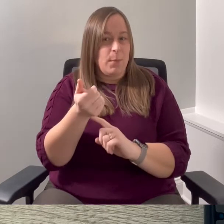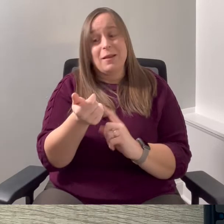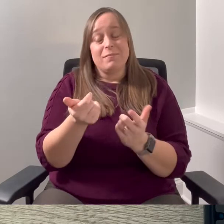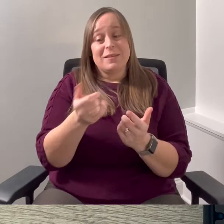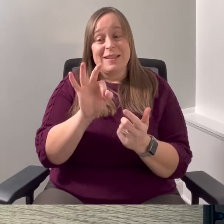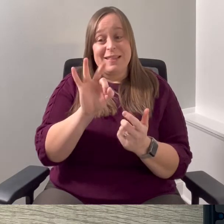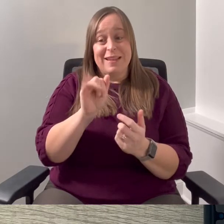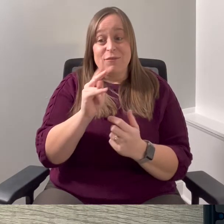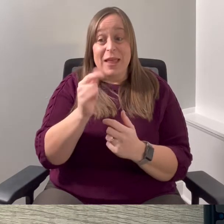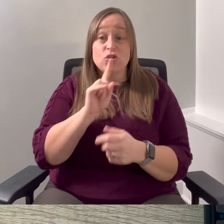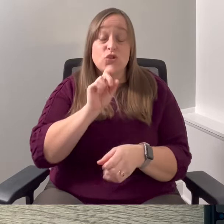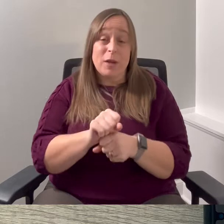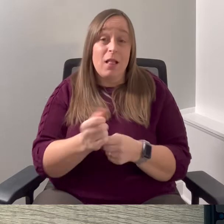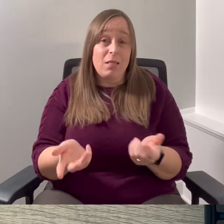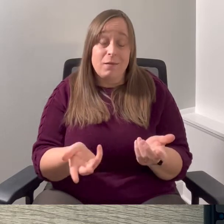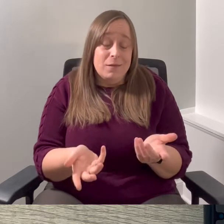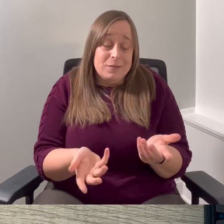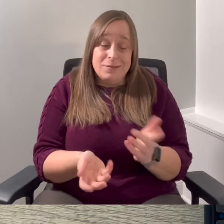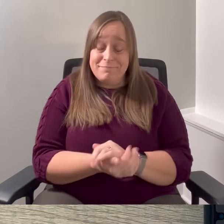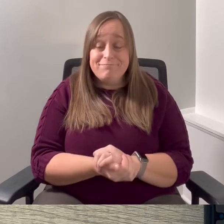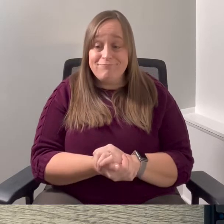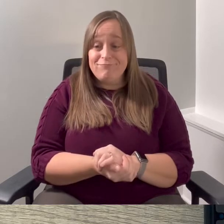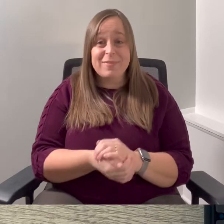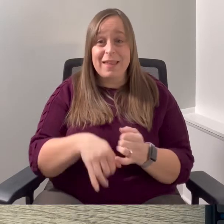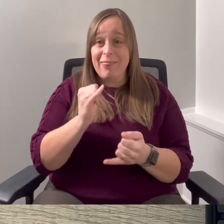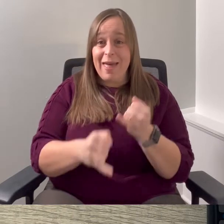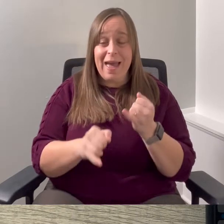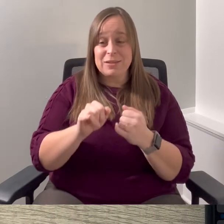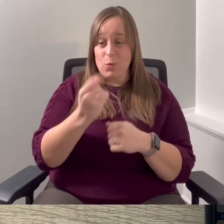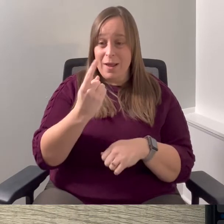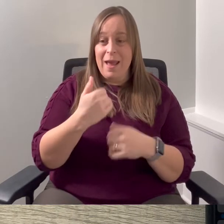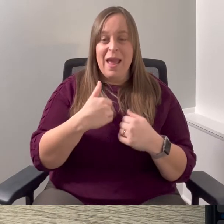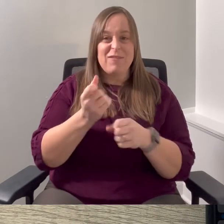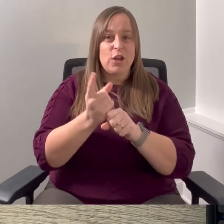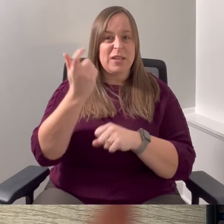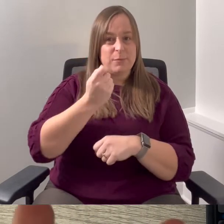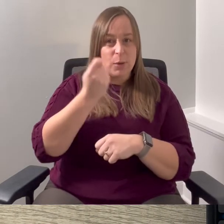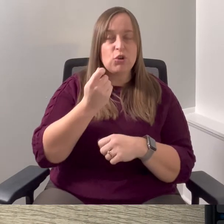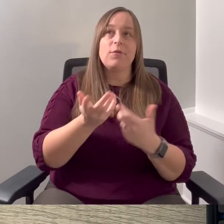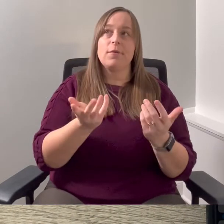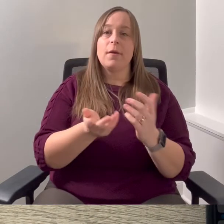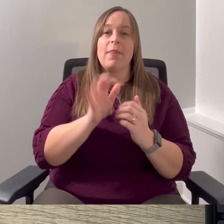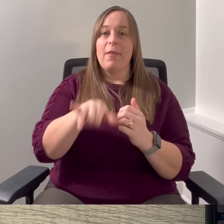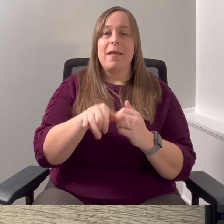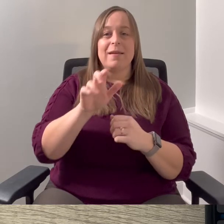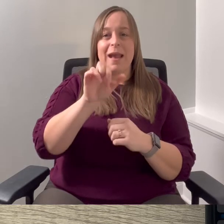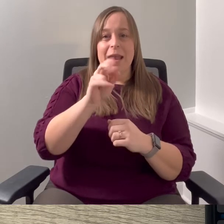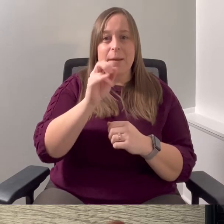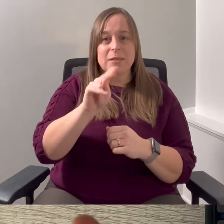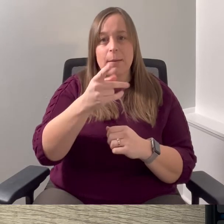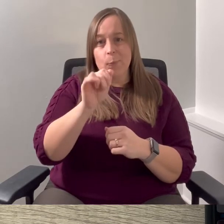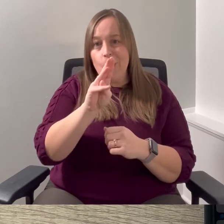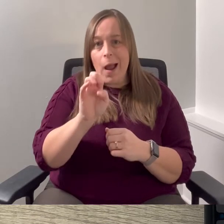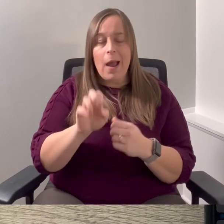real. And then the last sinking fund I have is yearly subscriptions. Now that's Amazon Prime, that's